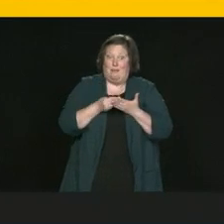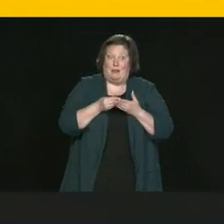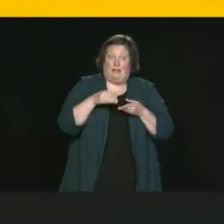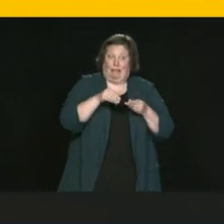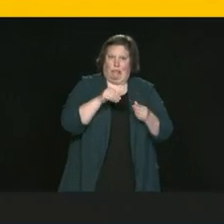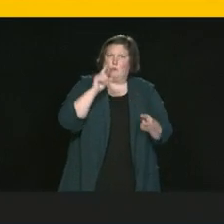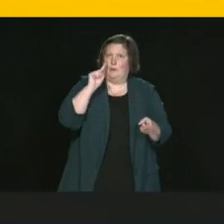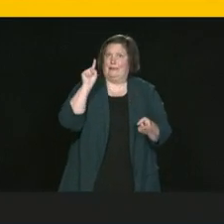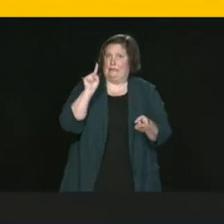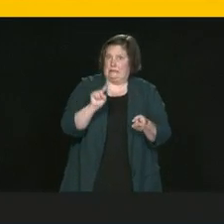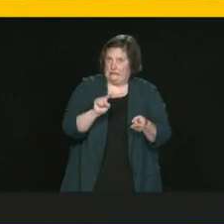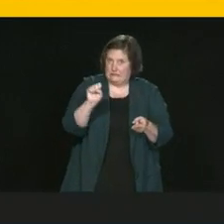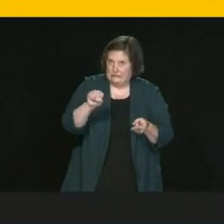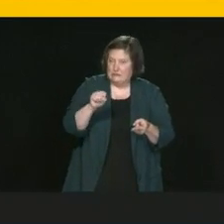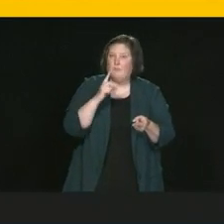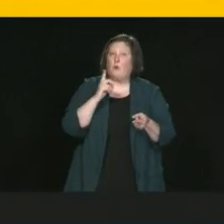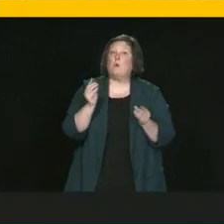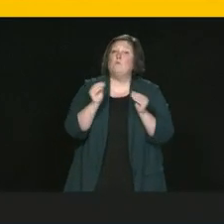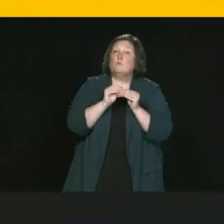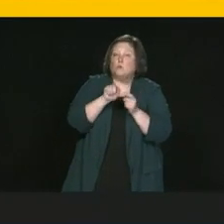projections soon. So,